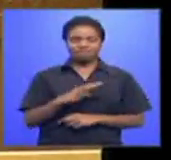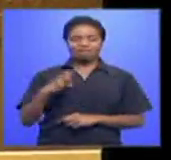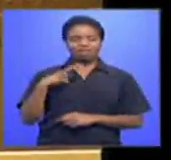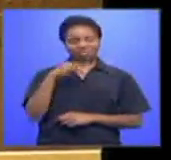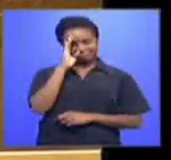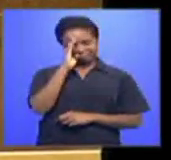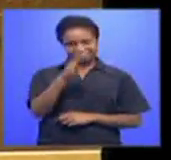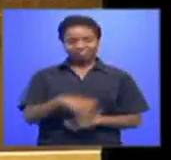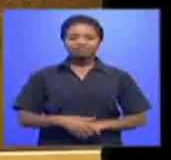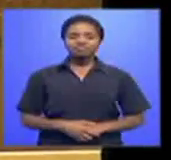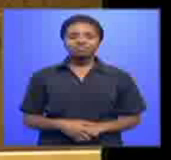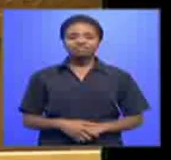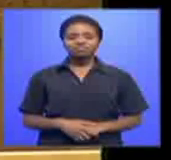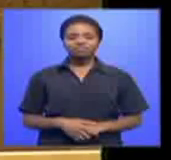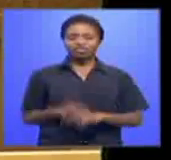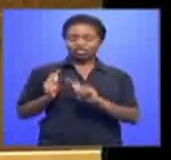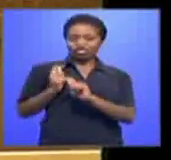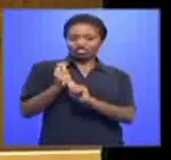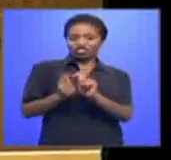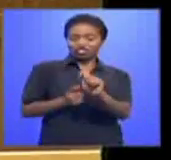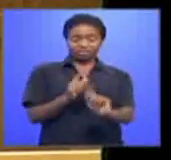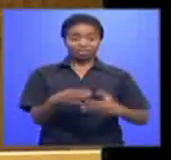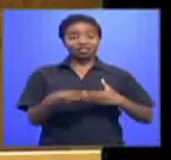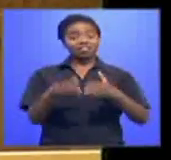chairperson of the National House of Traditional Leaders,